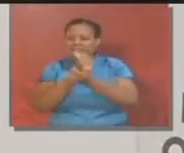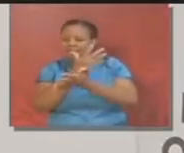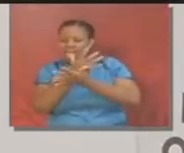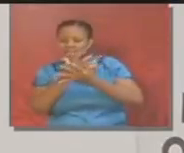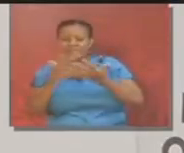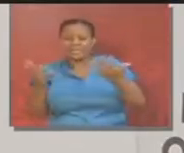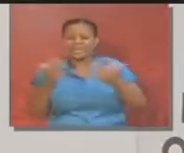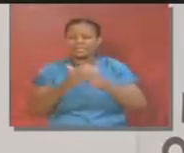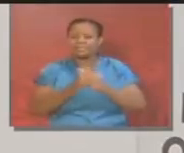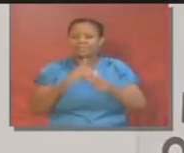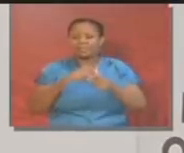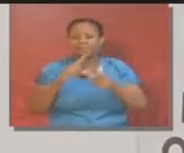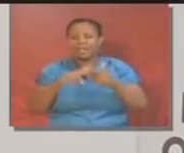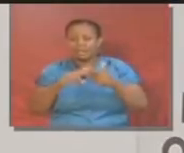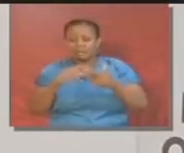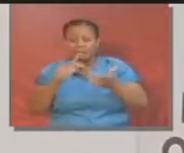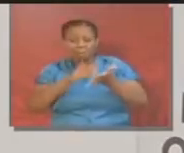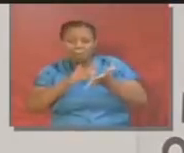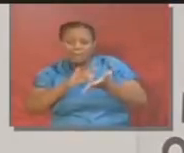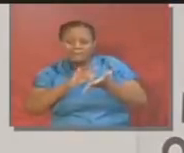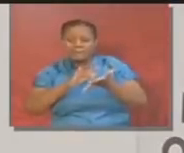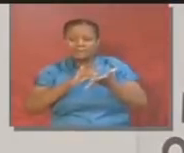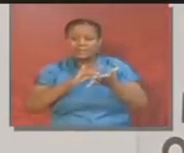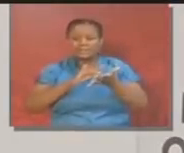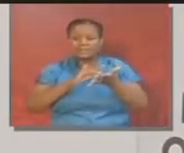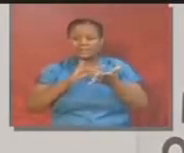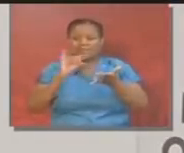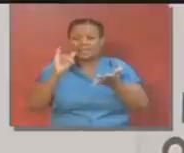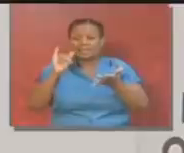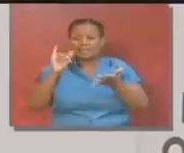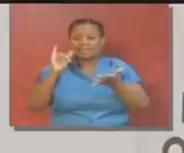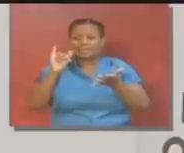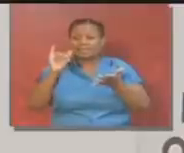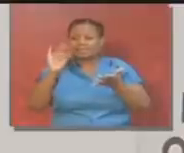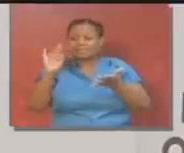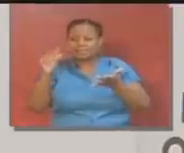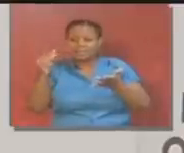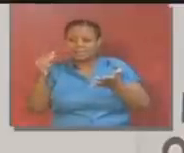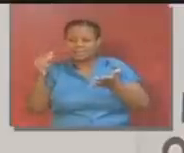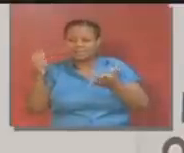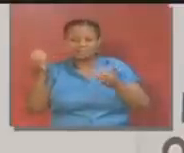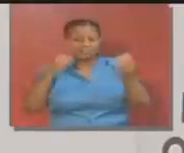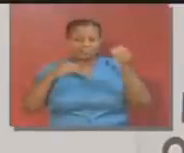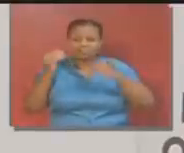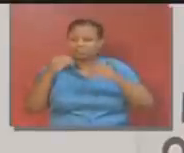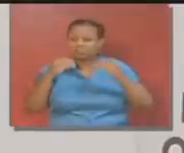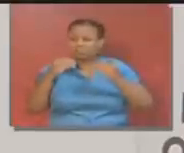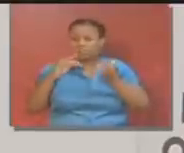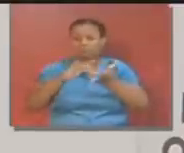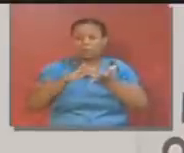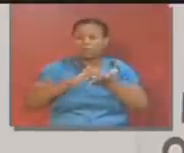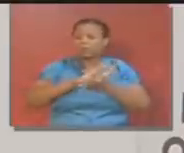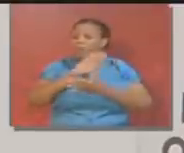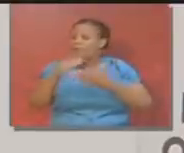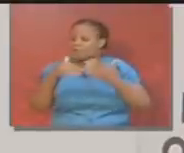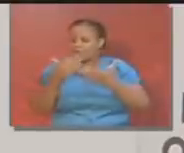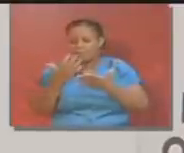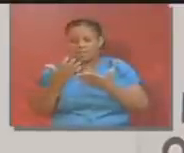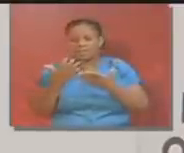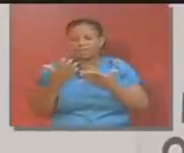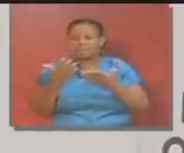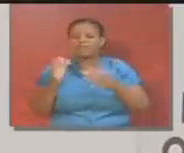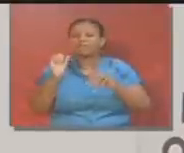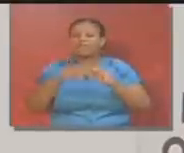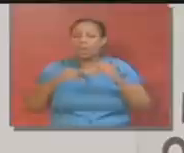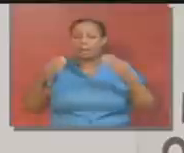IVIG, which is where it's all like soups up, so all the inflammatory elements, the end particles, so you have less response and